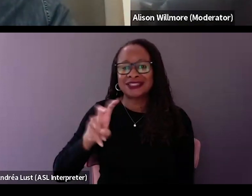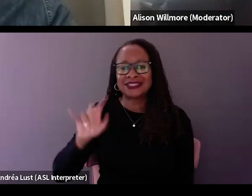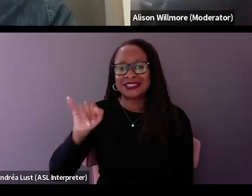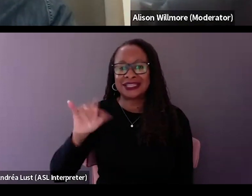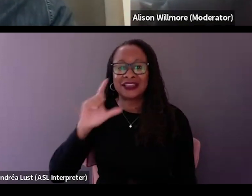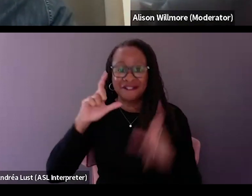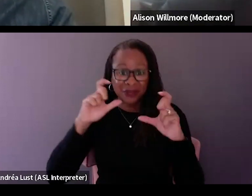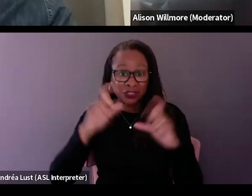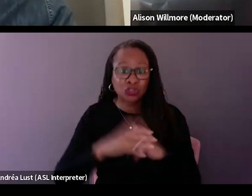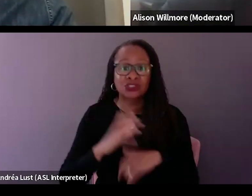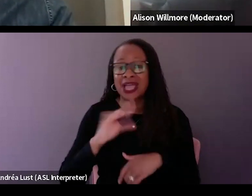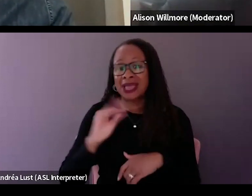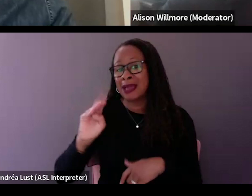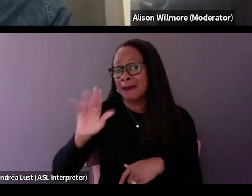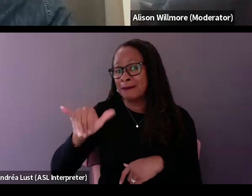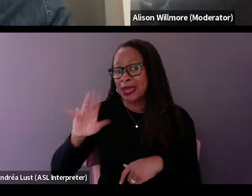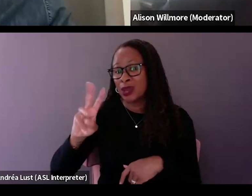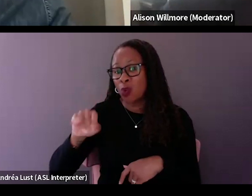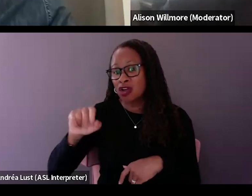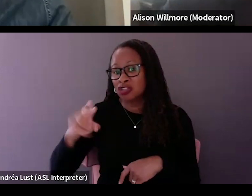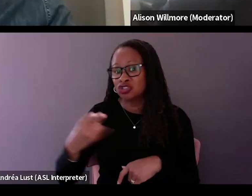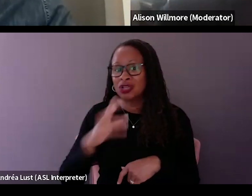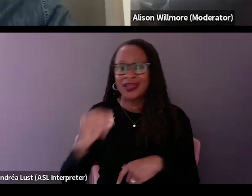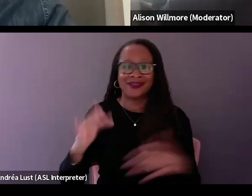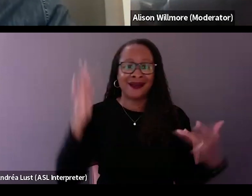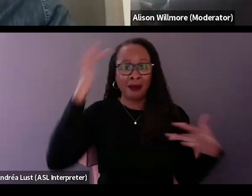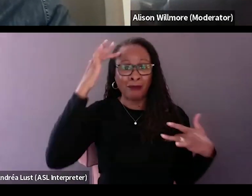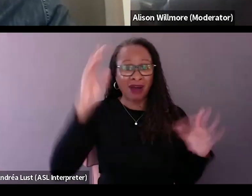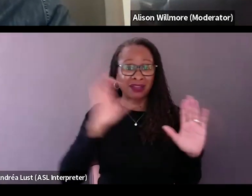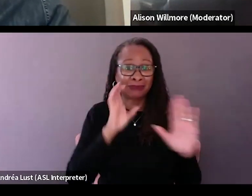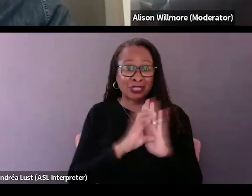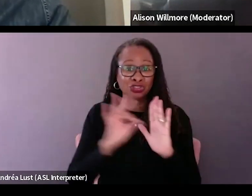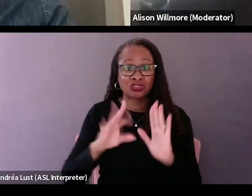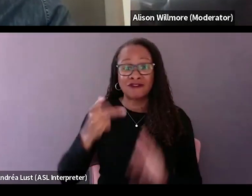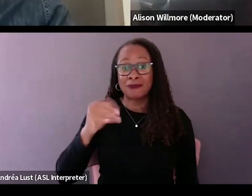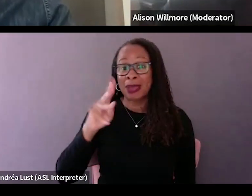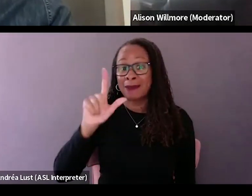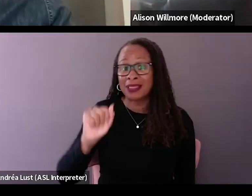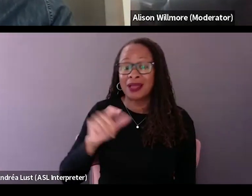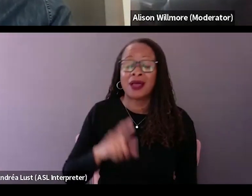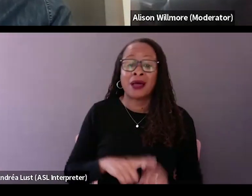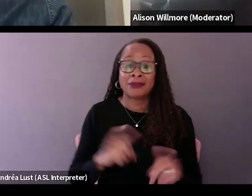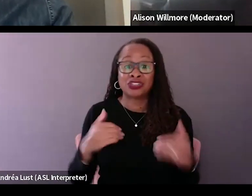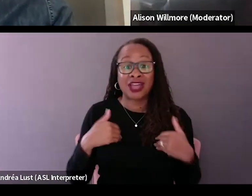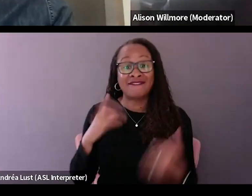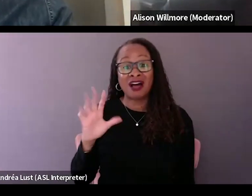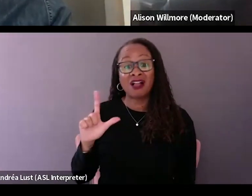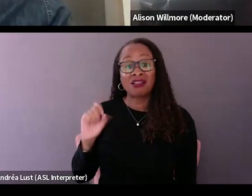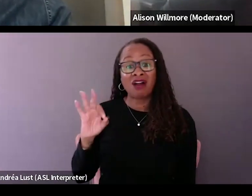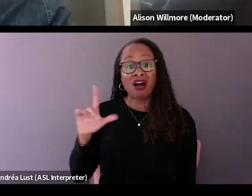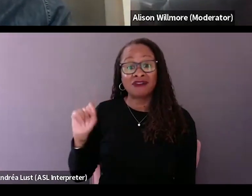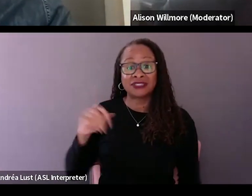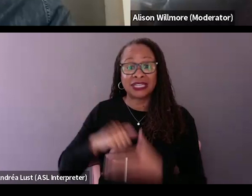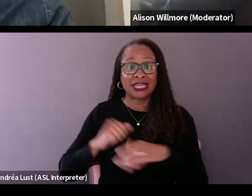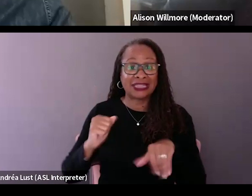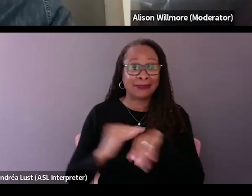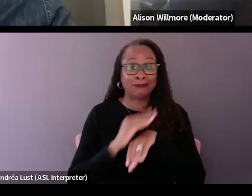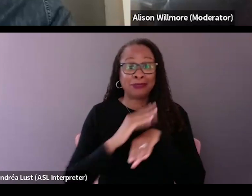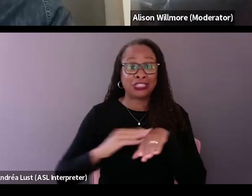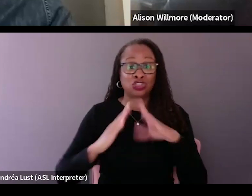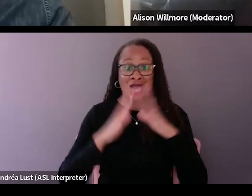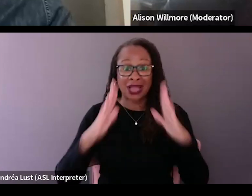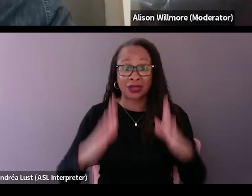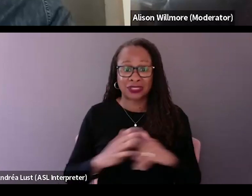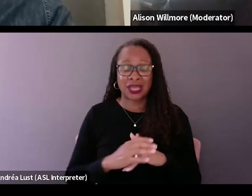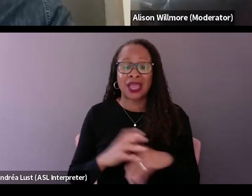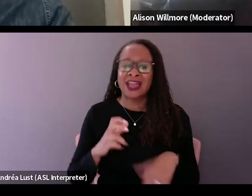Pamela. But she opened up, there's a loft in her beach house and you have to like put up a ladder and go up there. And she opened